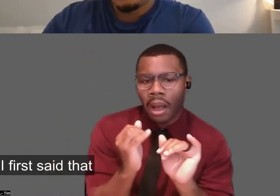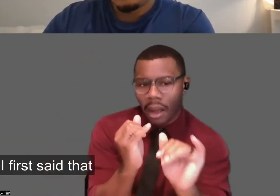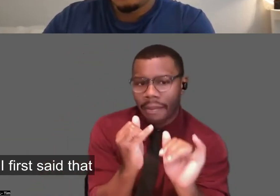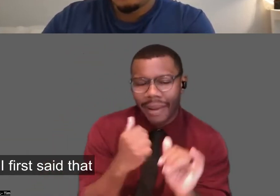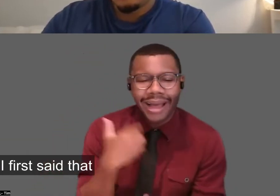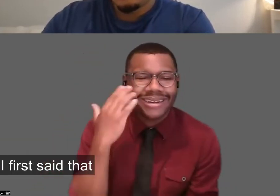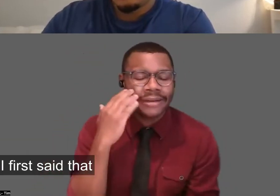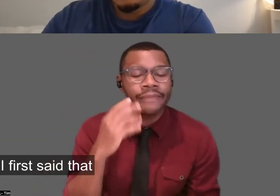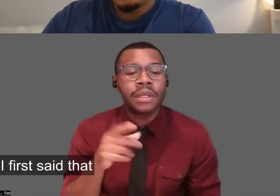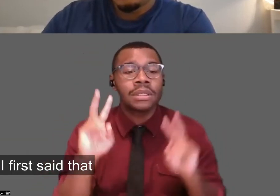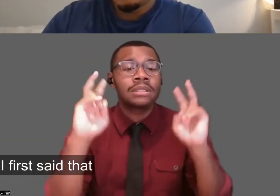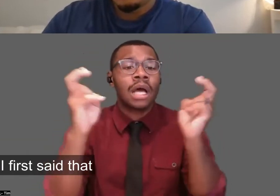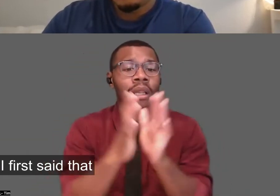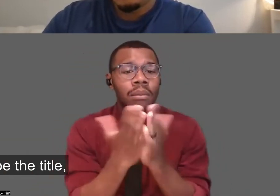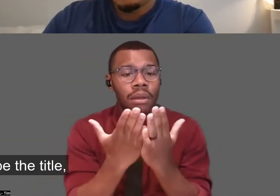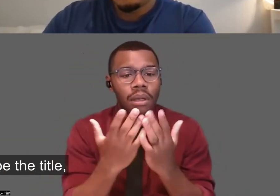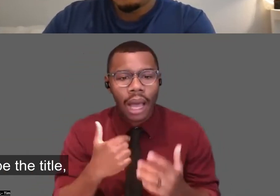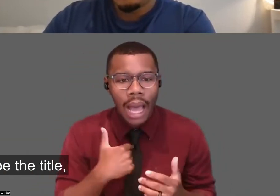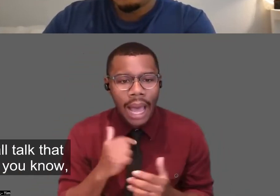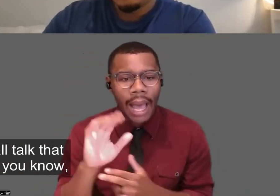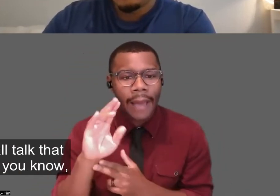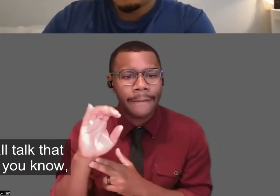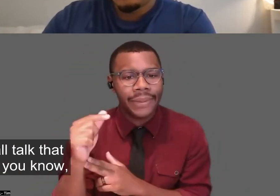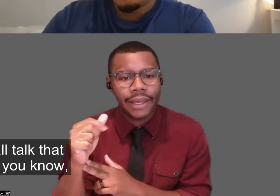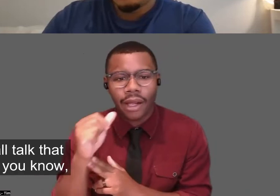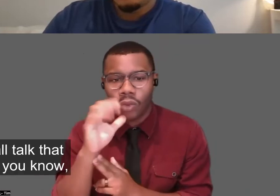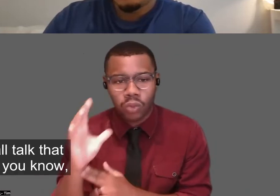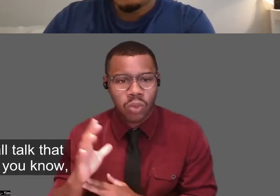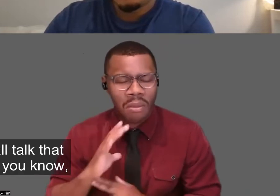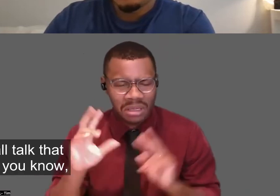Woman, you know, like when I first said that was going to be the title, it was like a